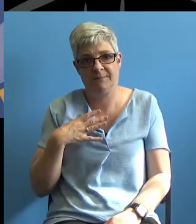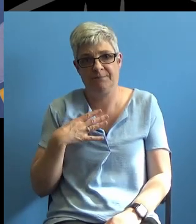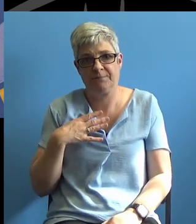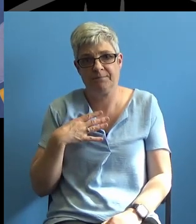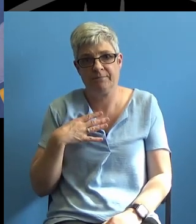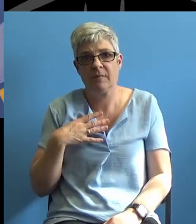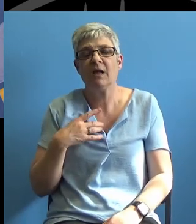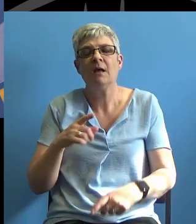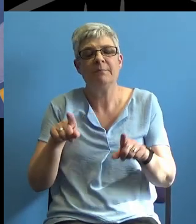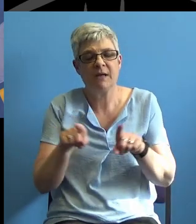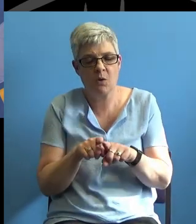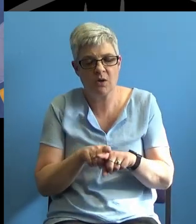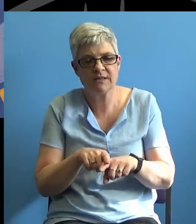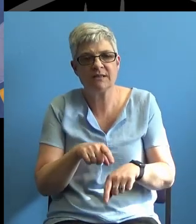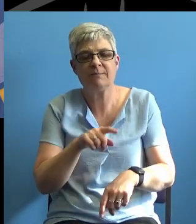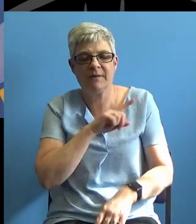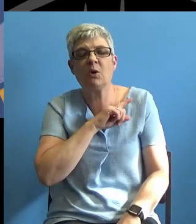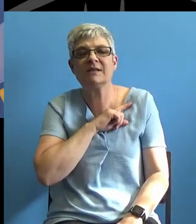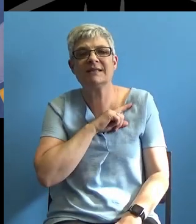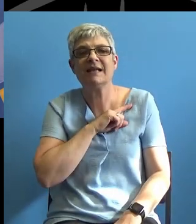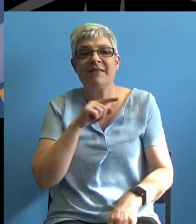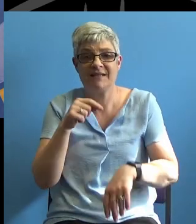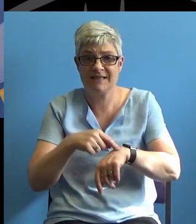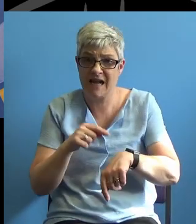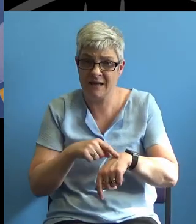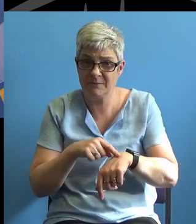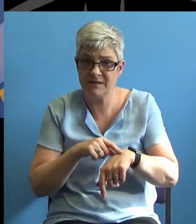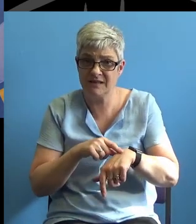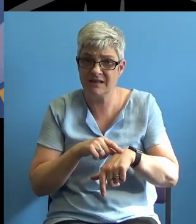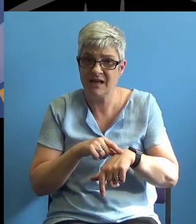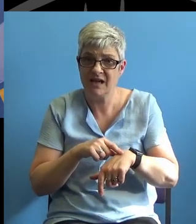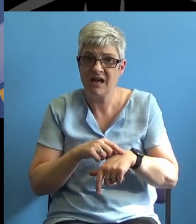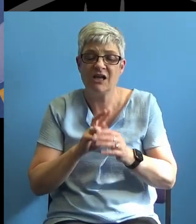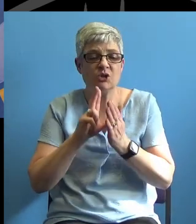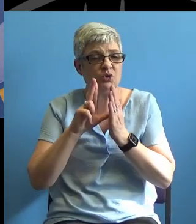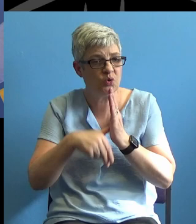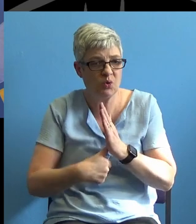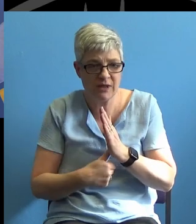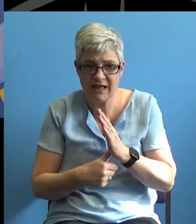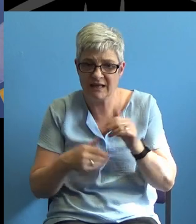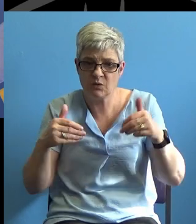Because there are times when it's too late for something to be done.